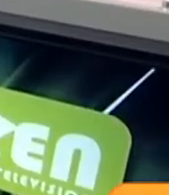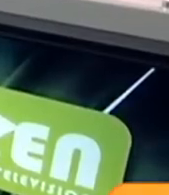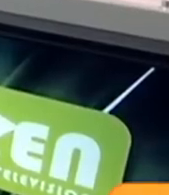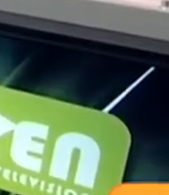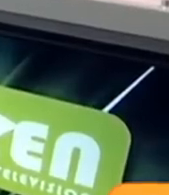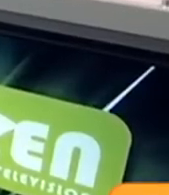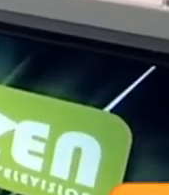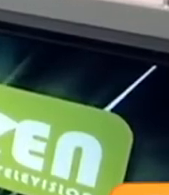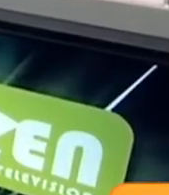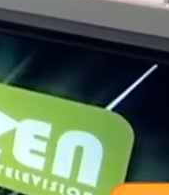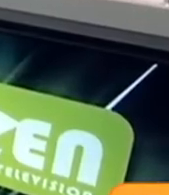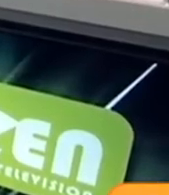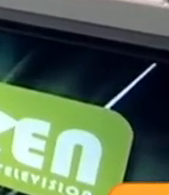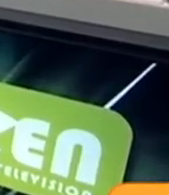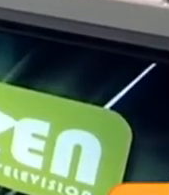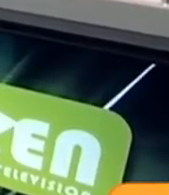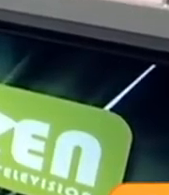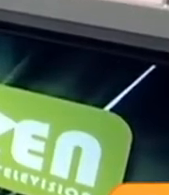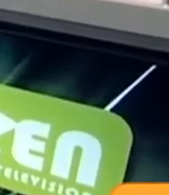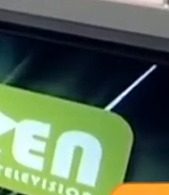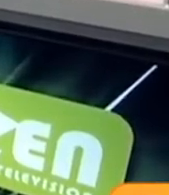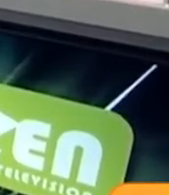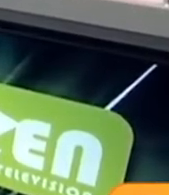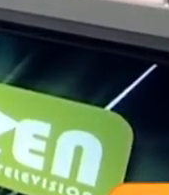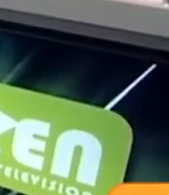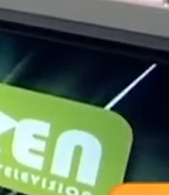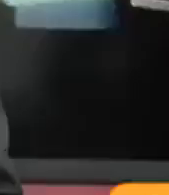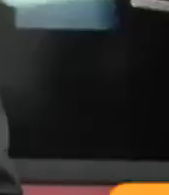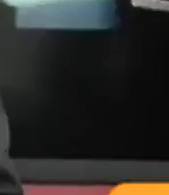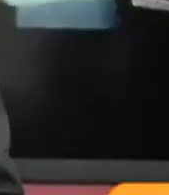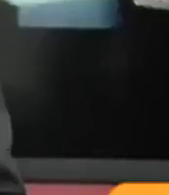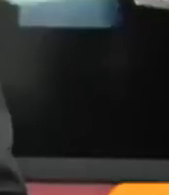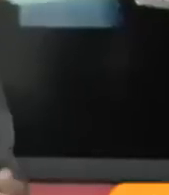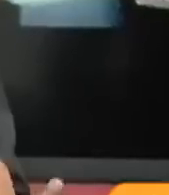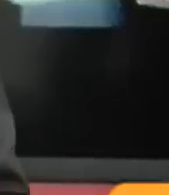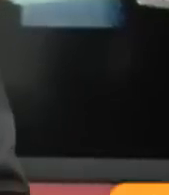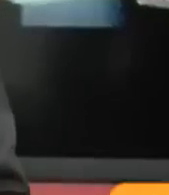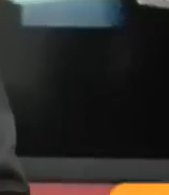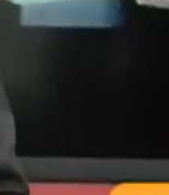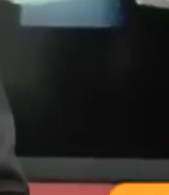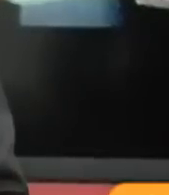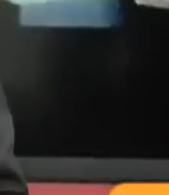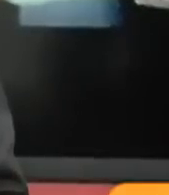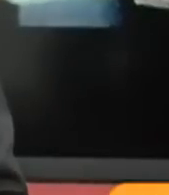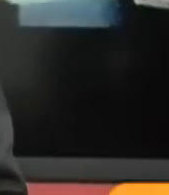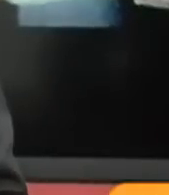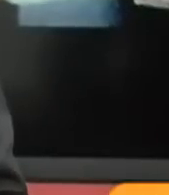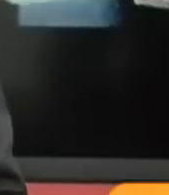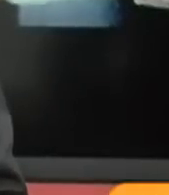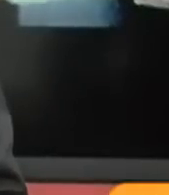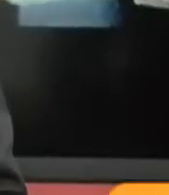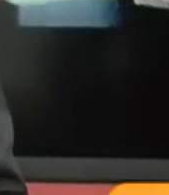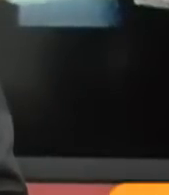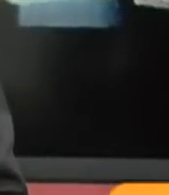Possible? No. Well, I mean, the entire government housing program, including the numbers that are being